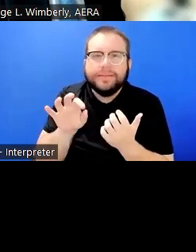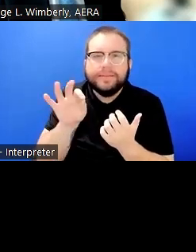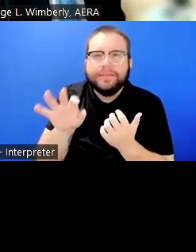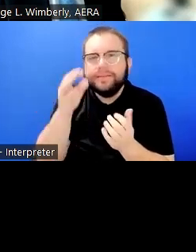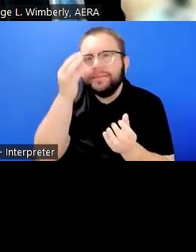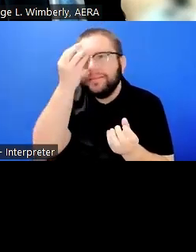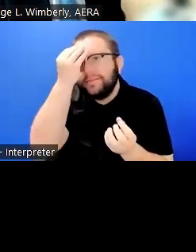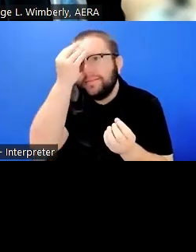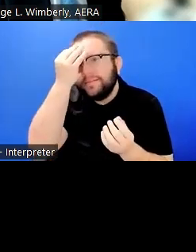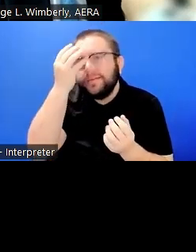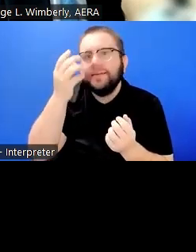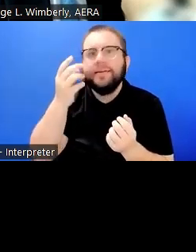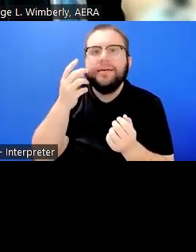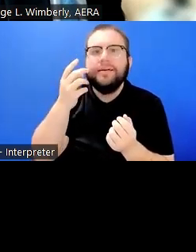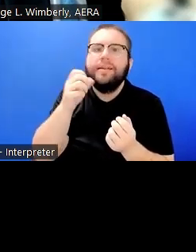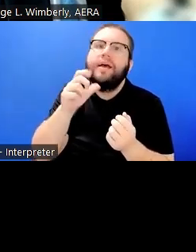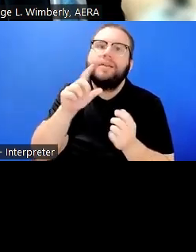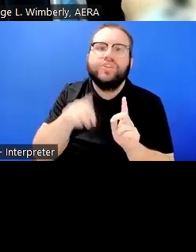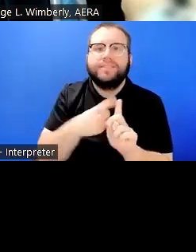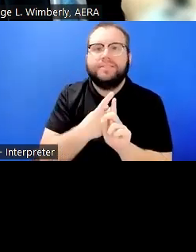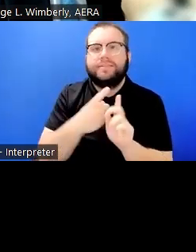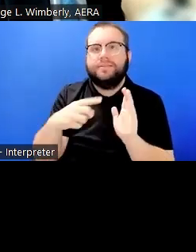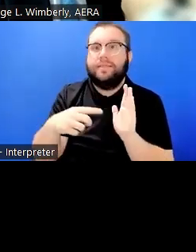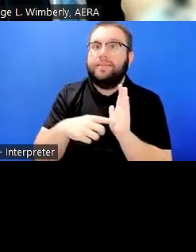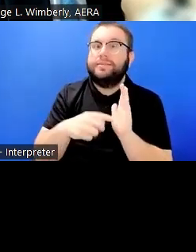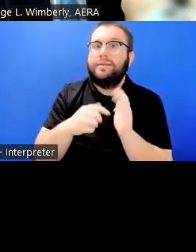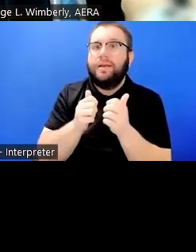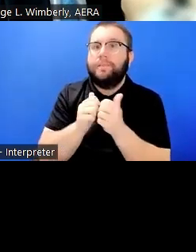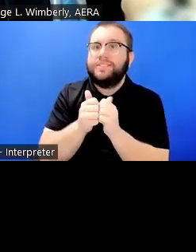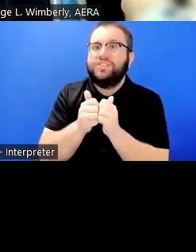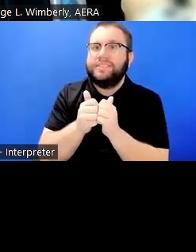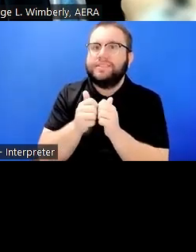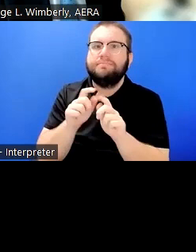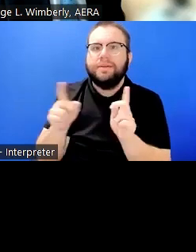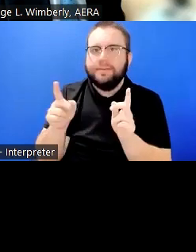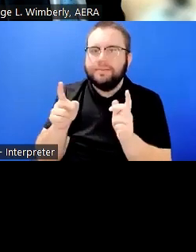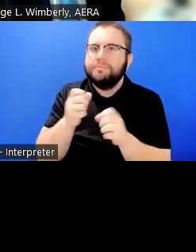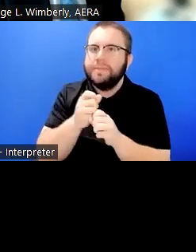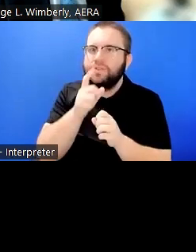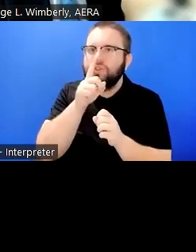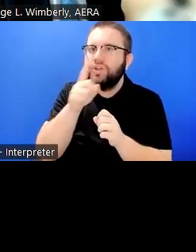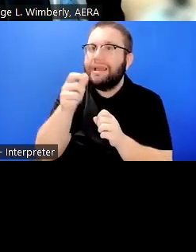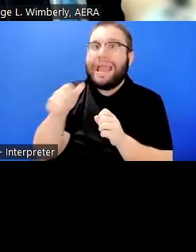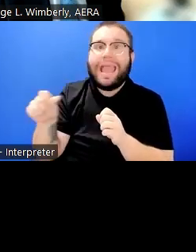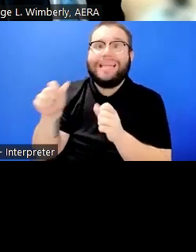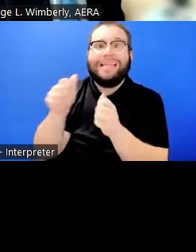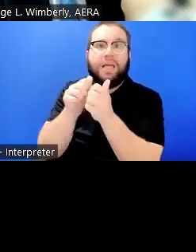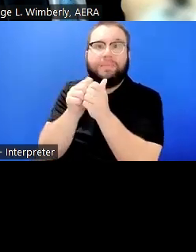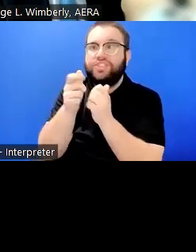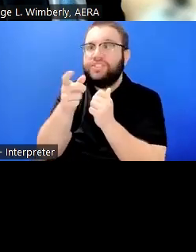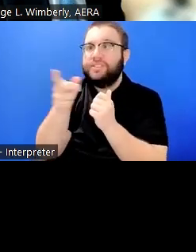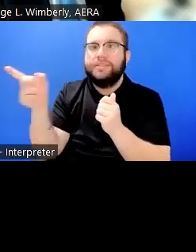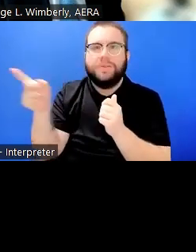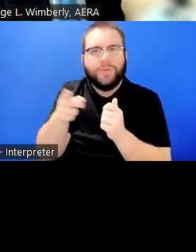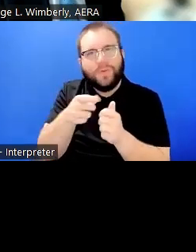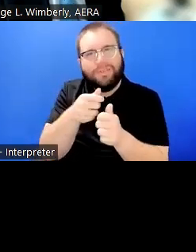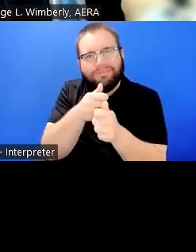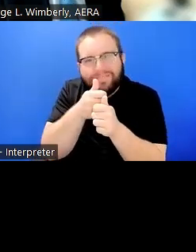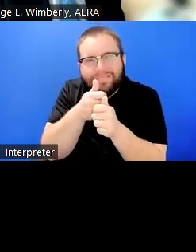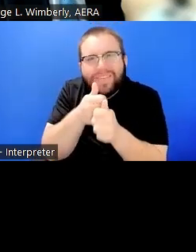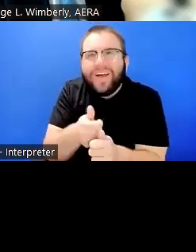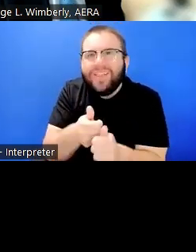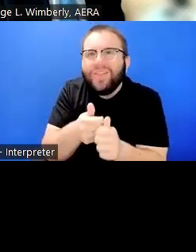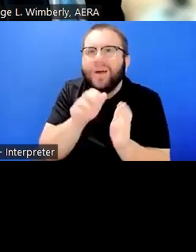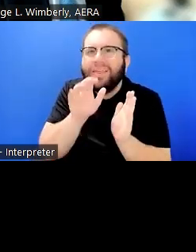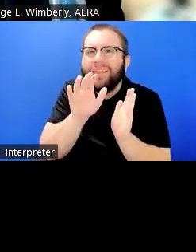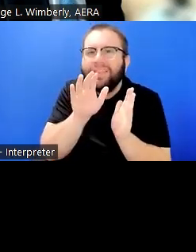any competition, is that you're following the proposal guidelines. And it's, we spent a lot of time putting these